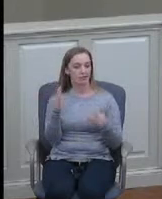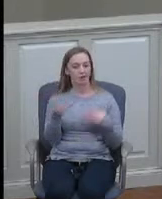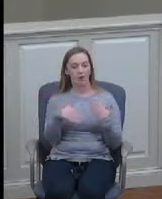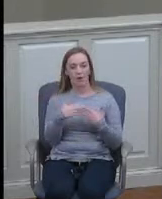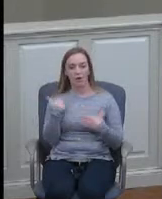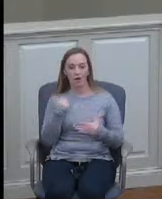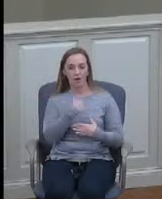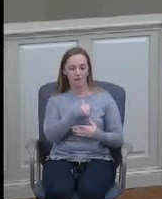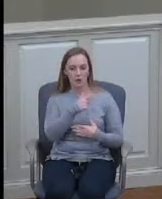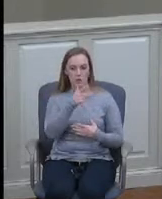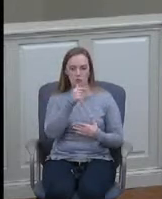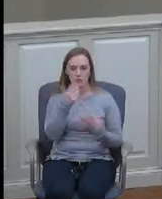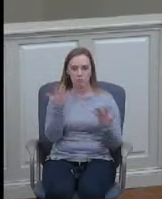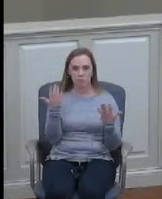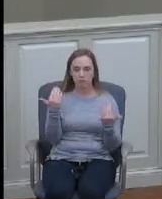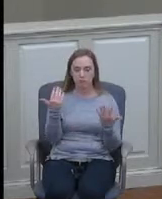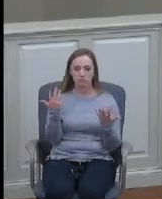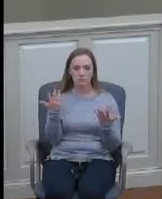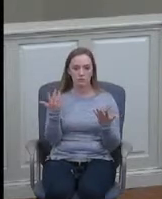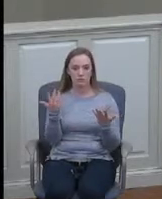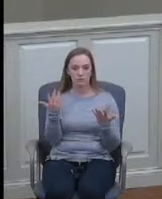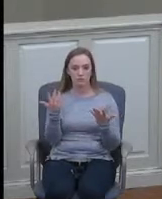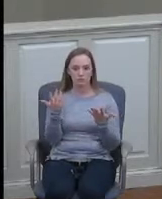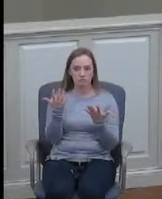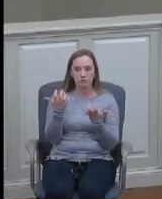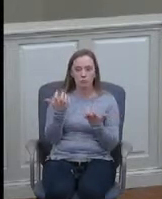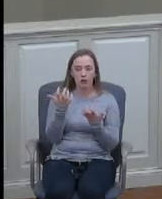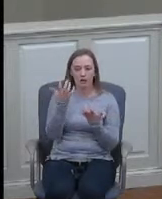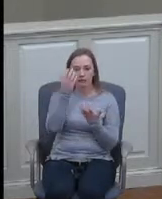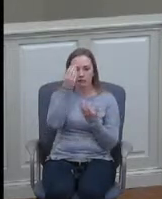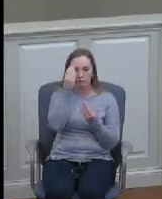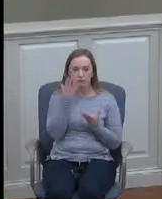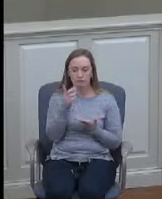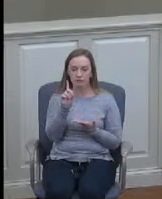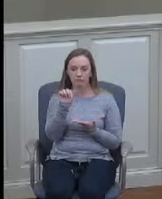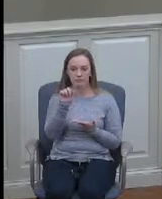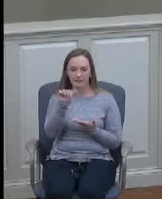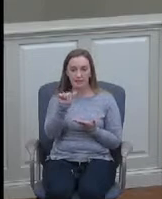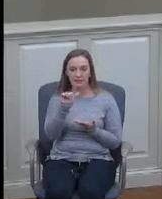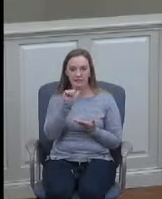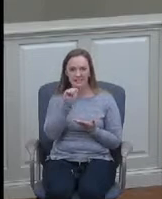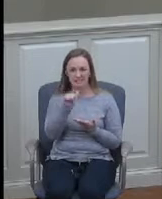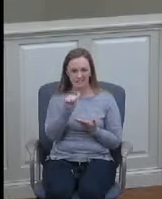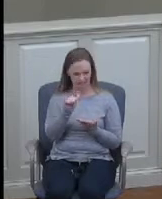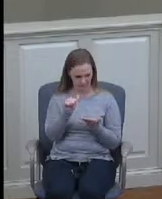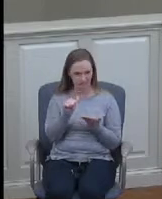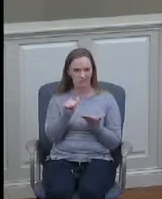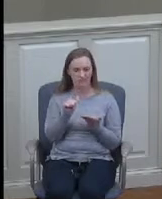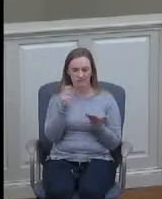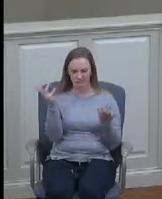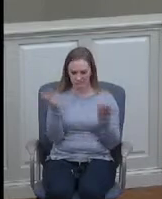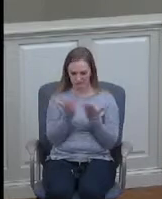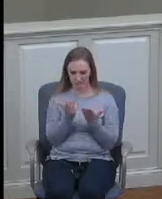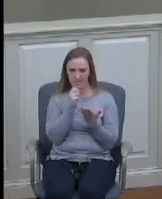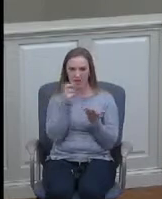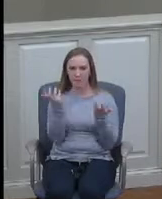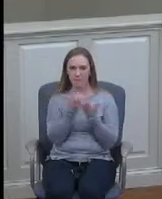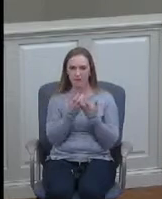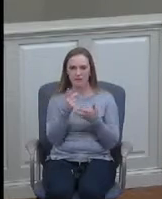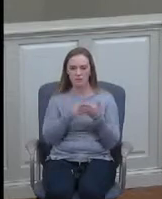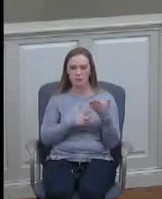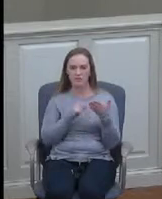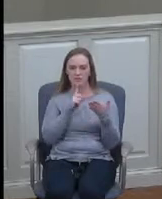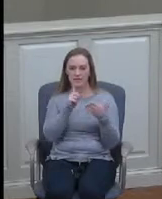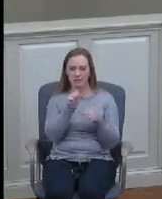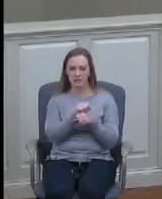about getting data that doesn't seem to correlate with what's actually going on. Yes, that's